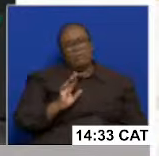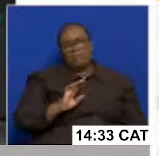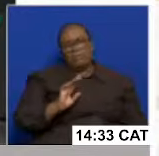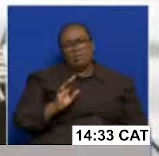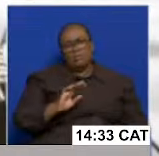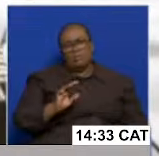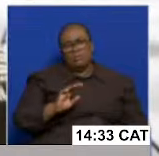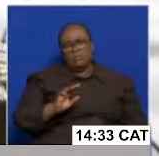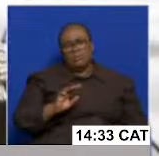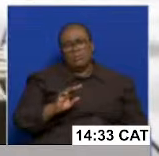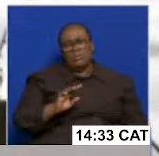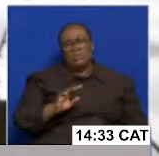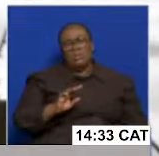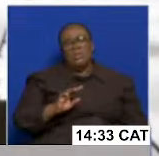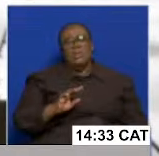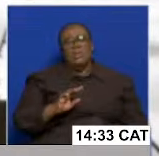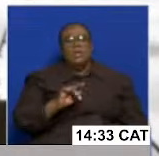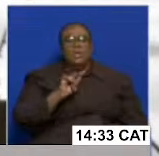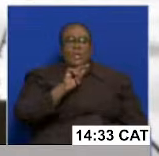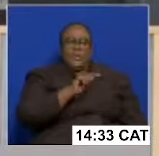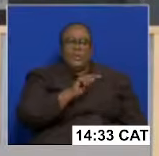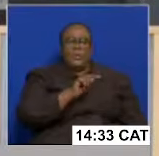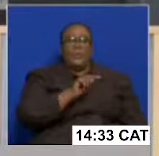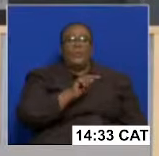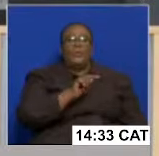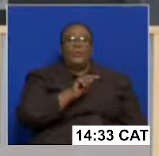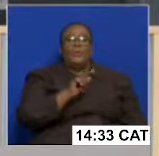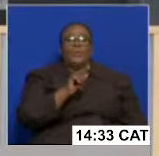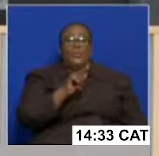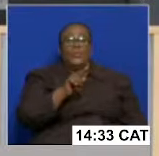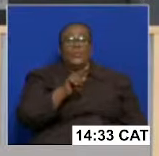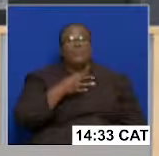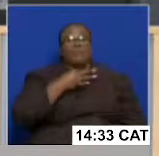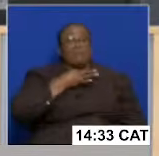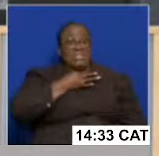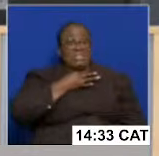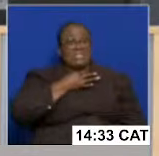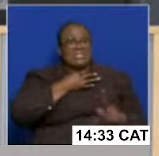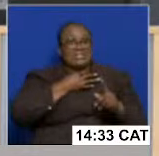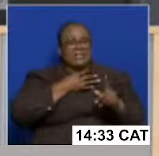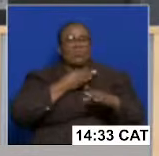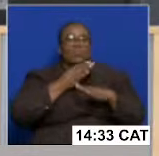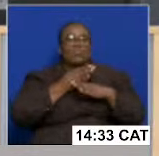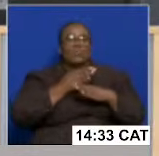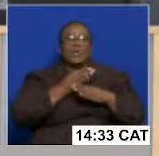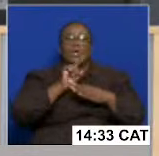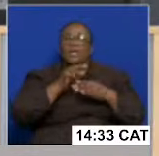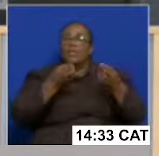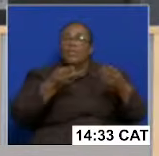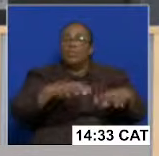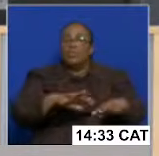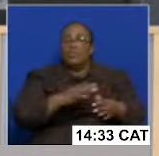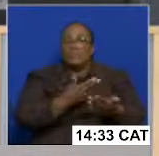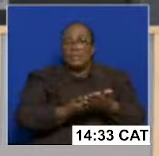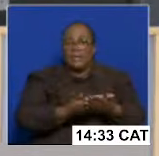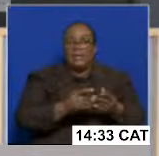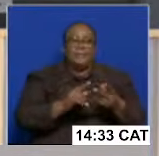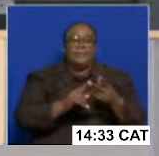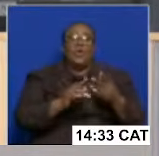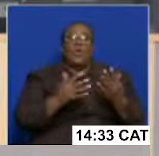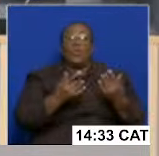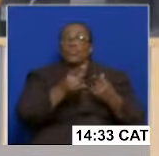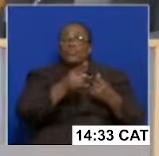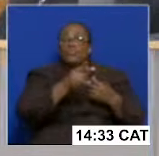You are at risk of losing your job. You are at risk of being prosecuted.